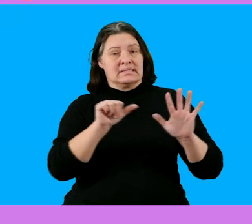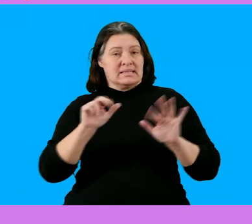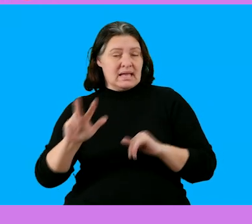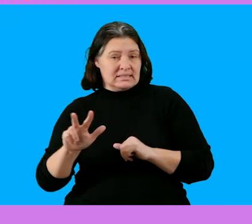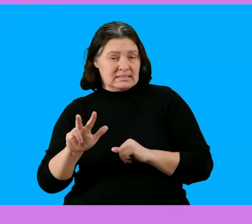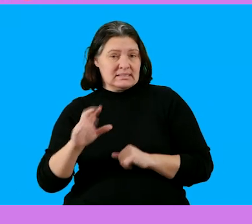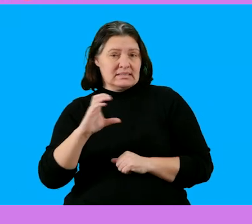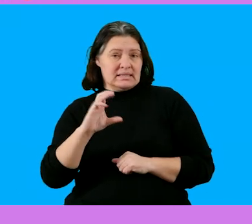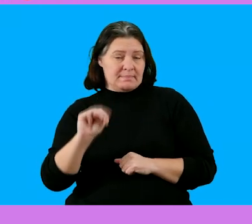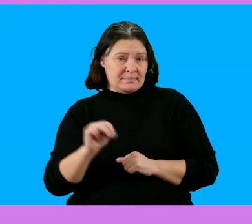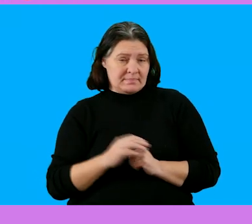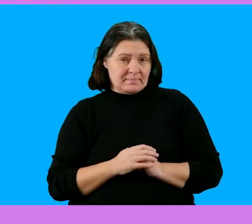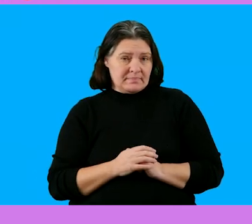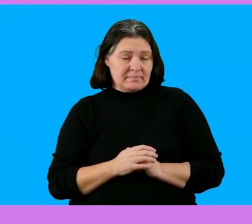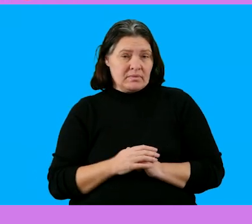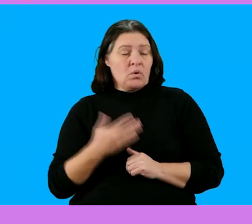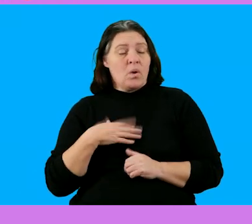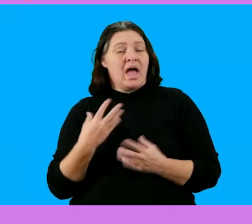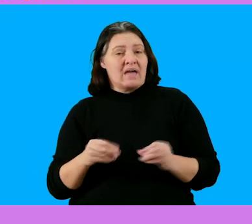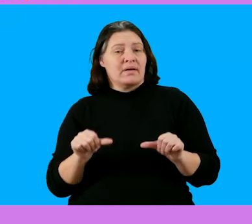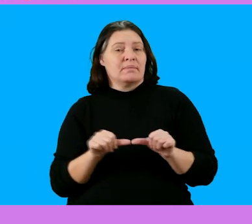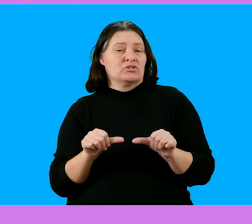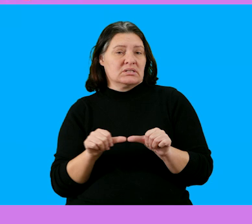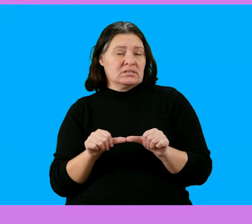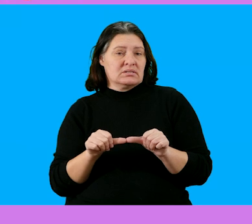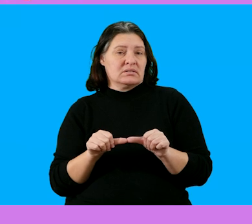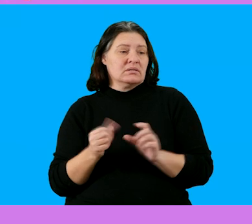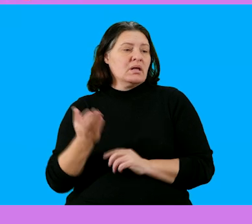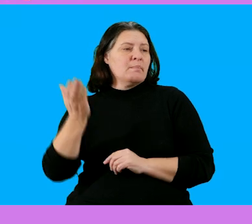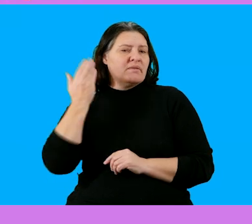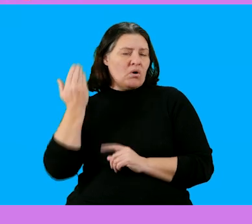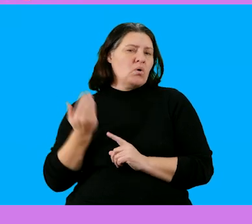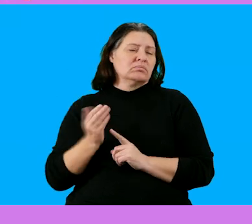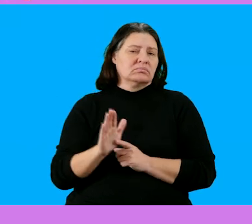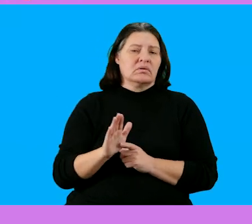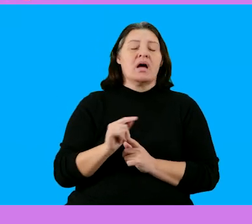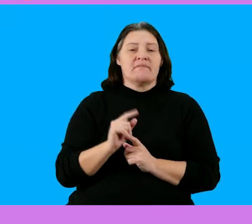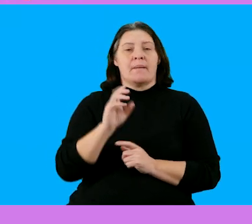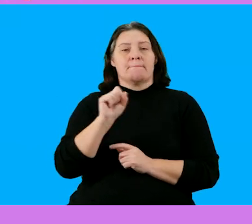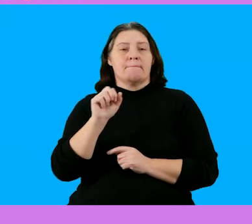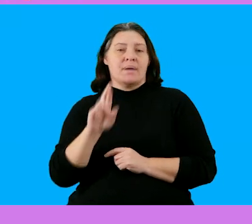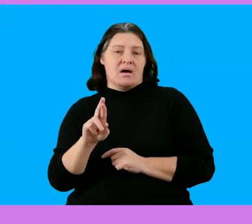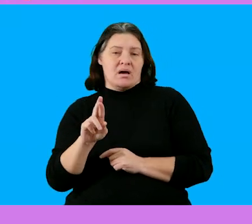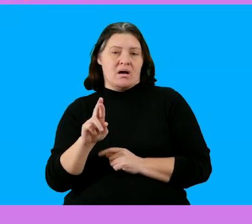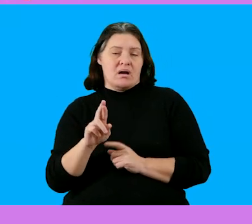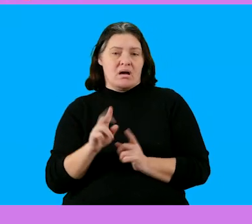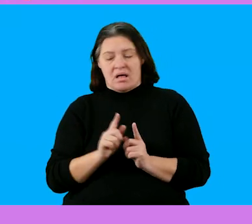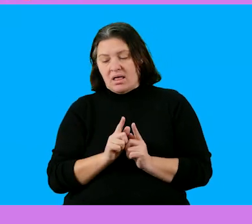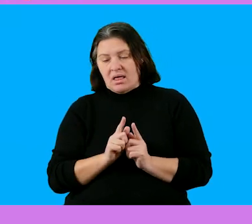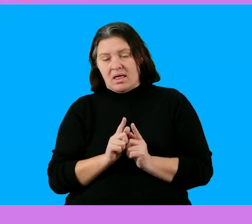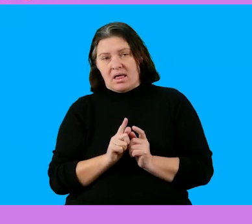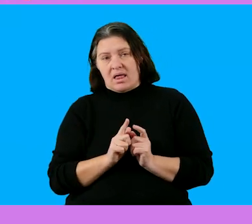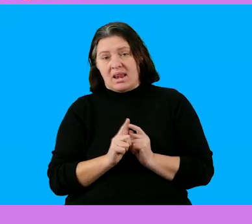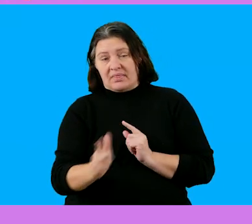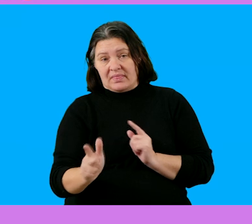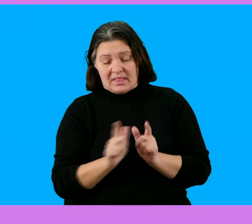68 centimeters. We've measured, right, in the previous slide, we've measured the bar length,